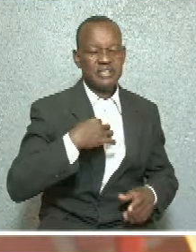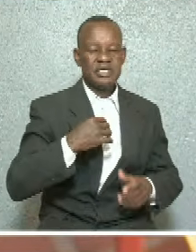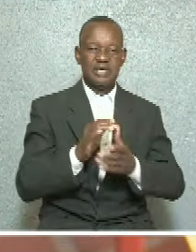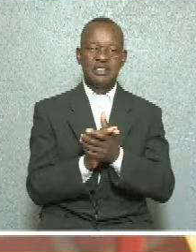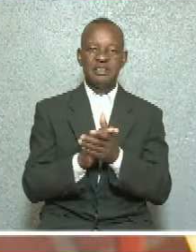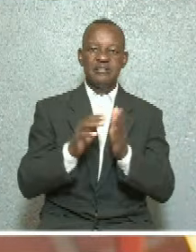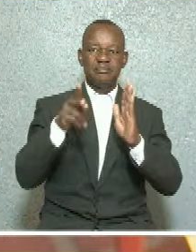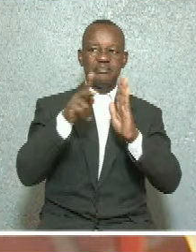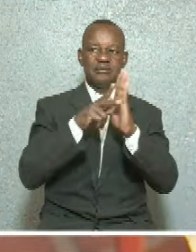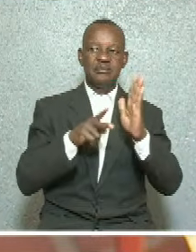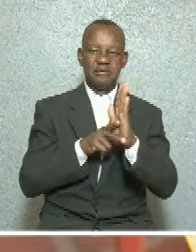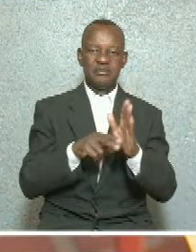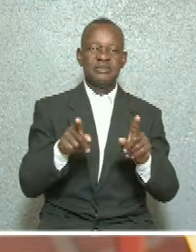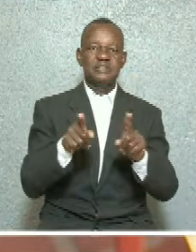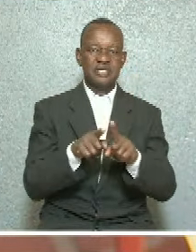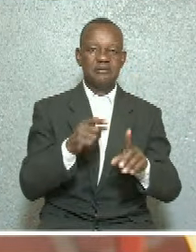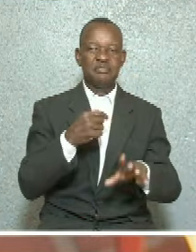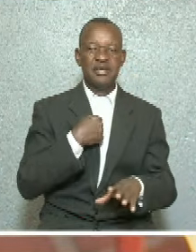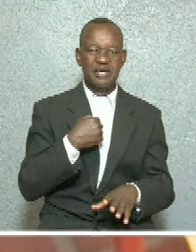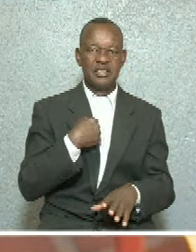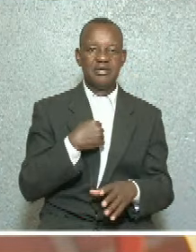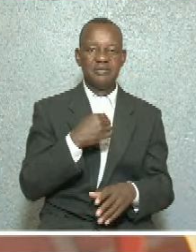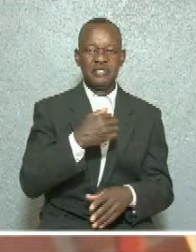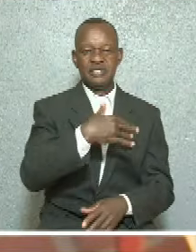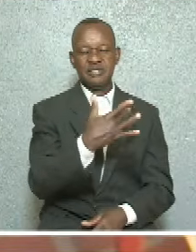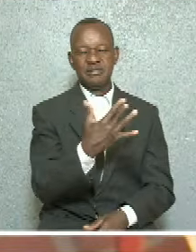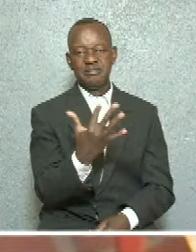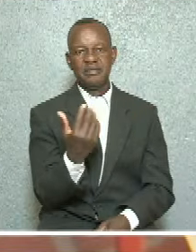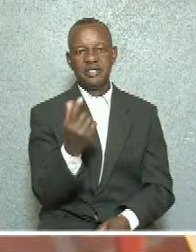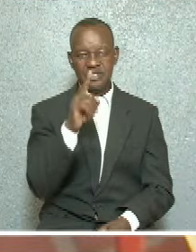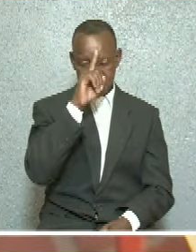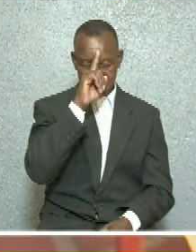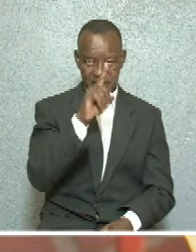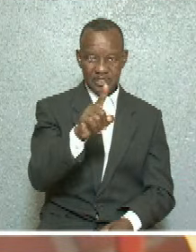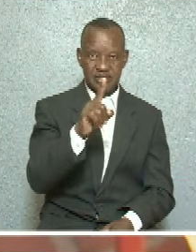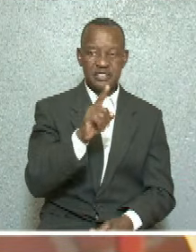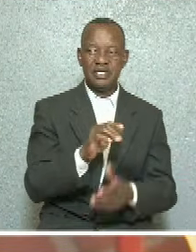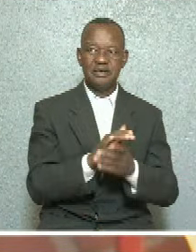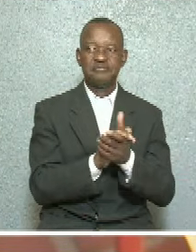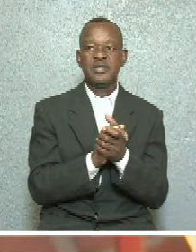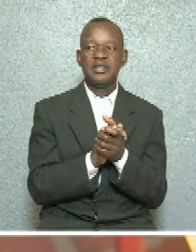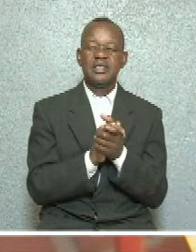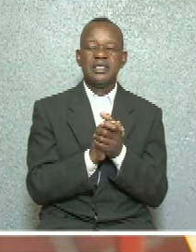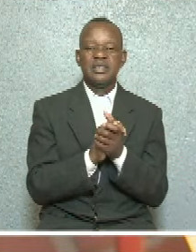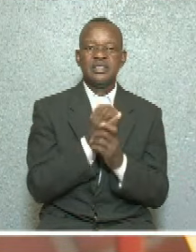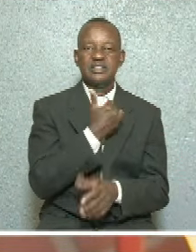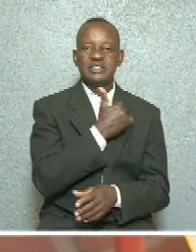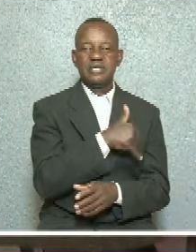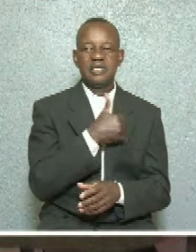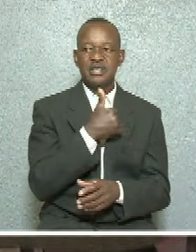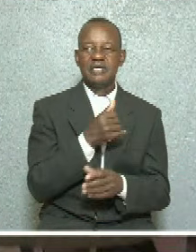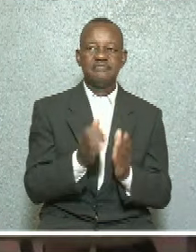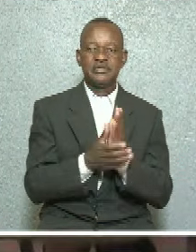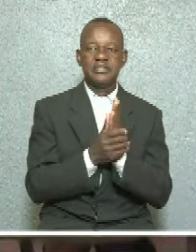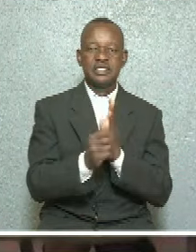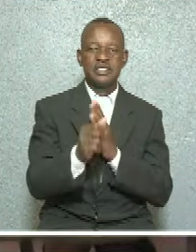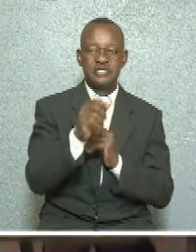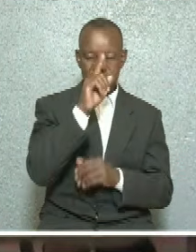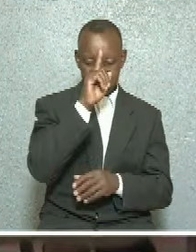math tutor, and also as a life skills tutor for the grade 8 to 12. Yeah, thank you. That's my story.